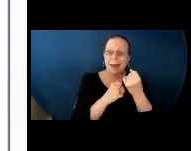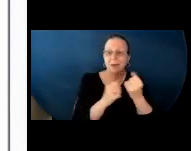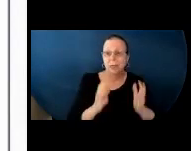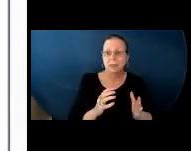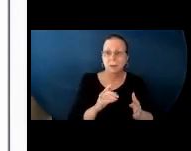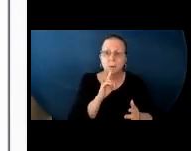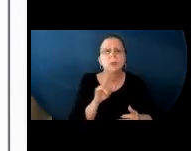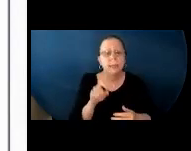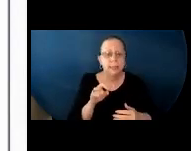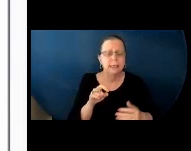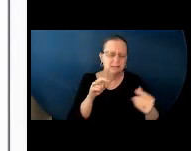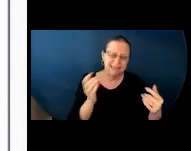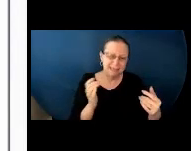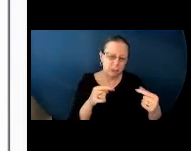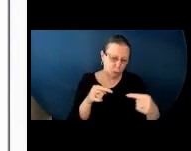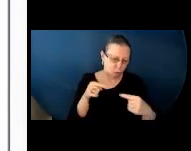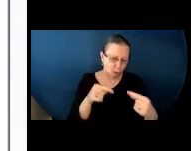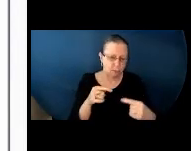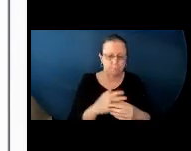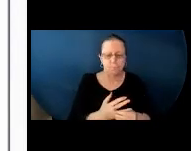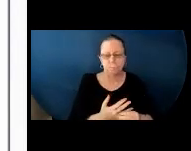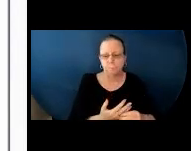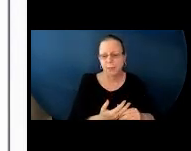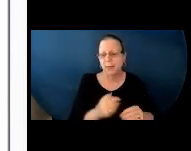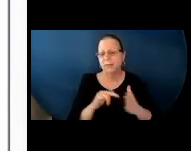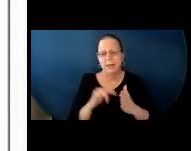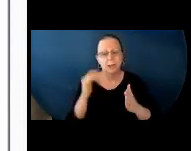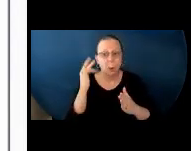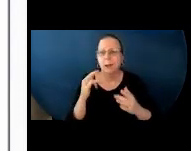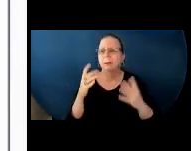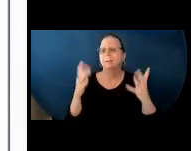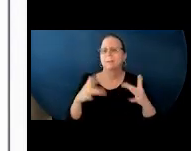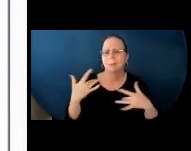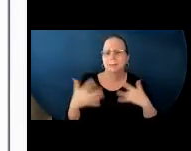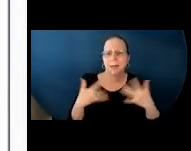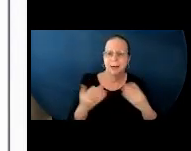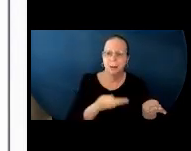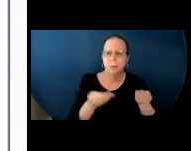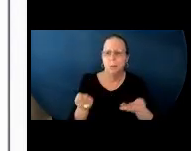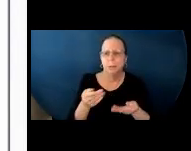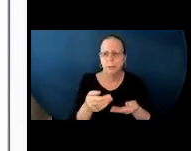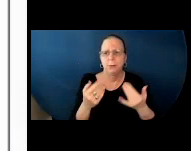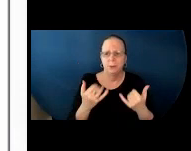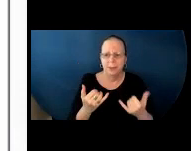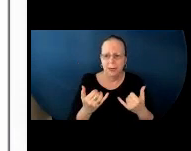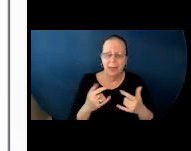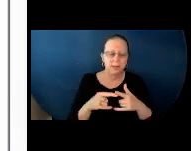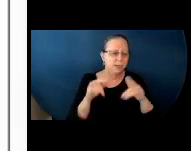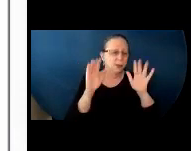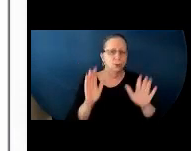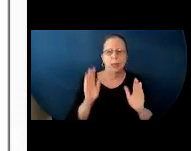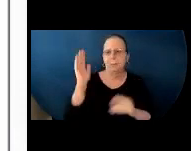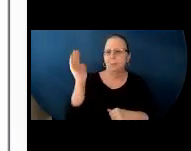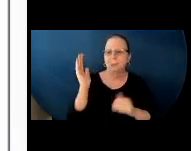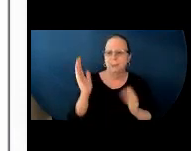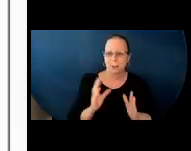seem to struggle. And that's why I am so excited to bring you today the great presenters and